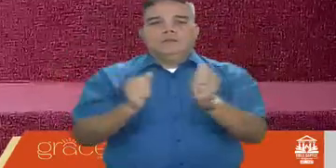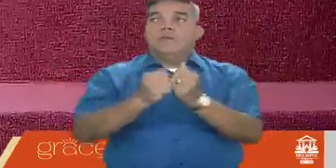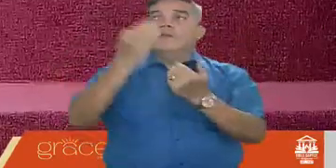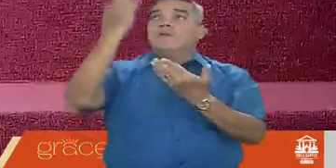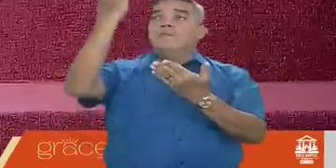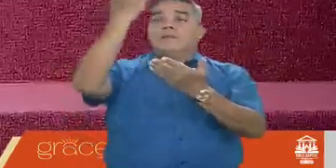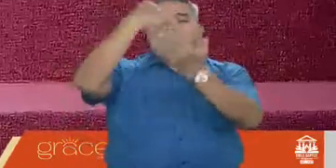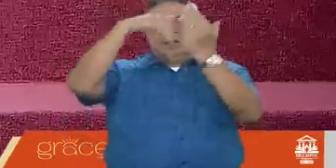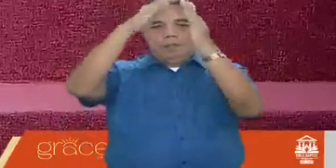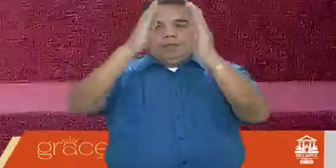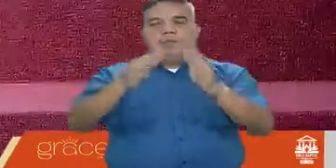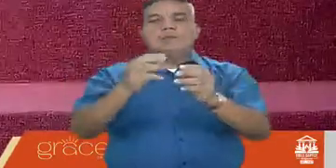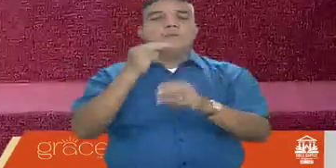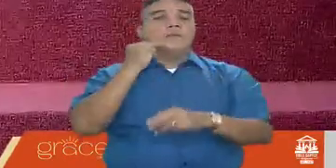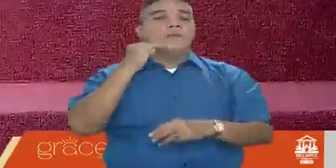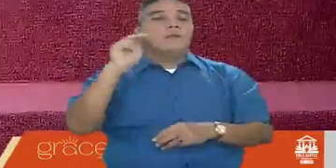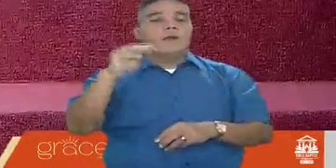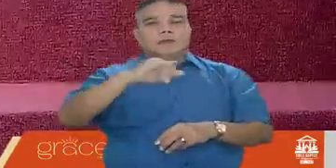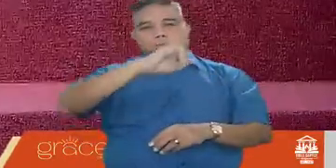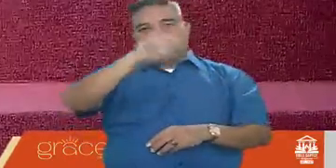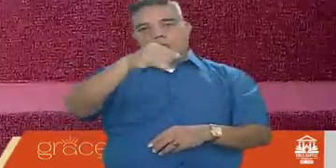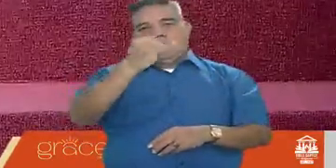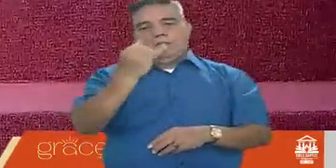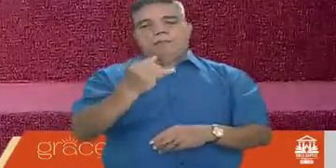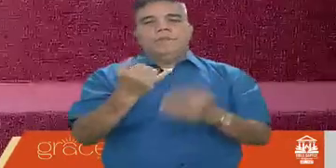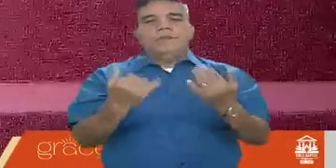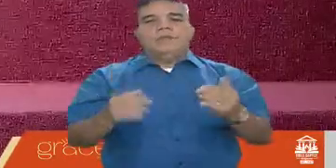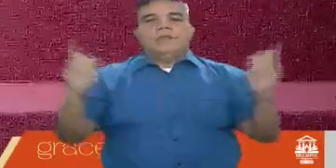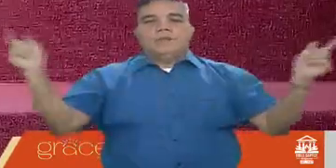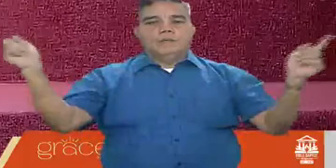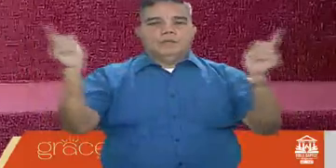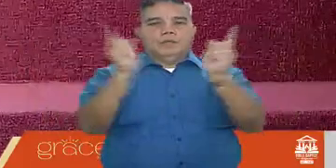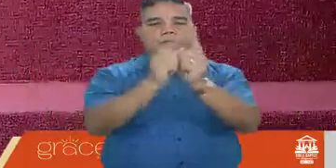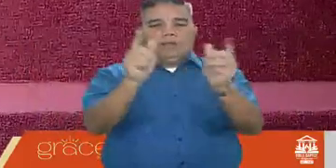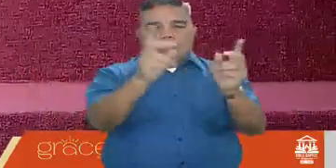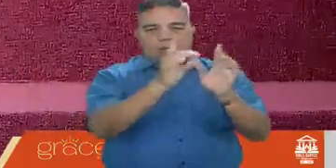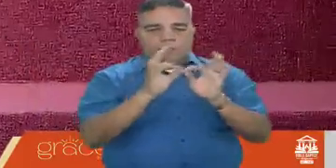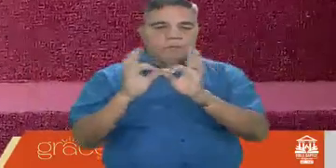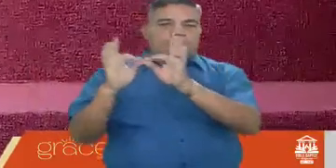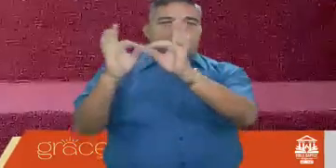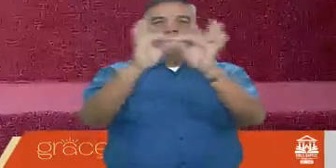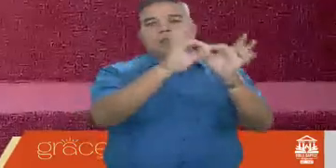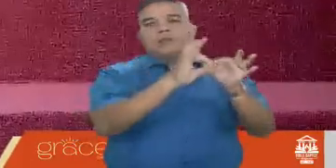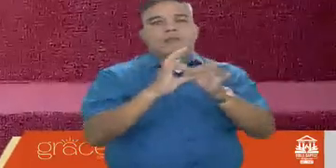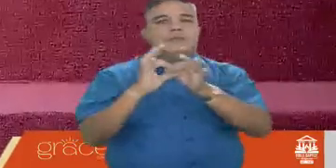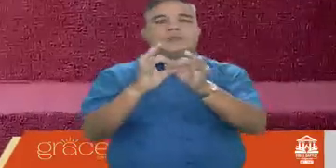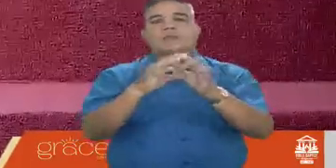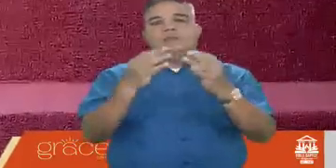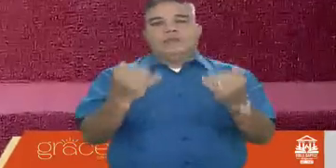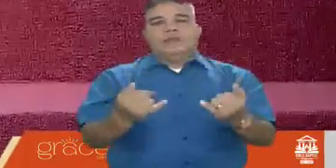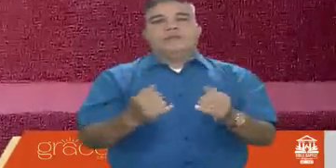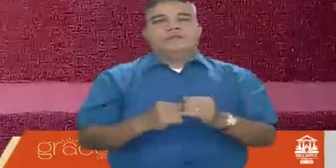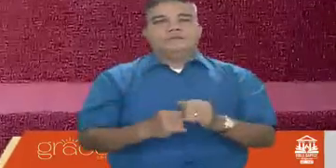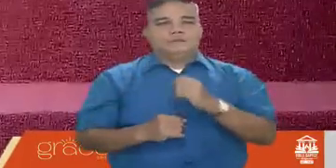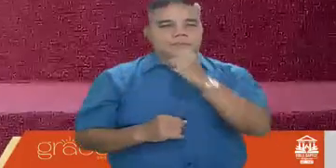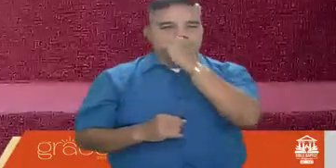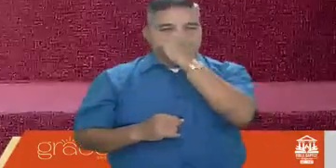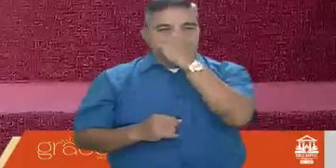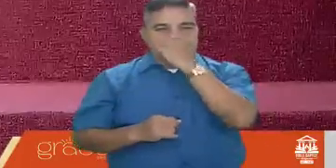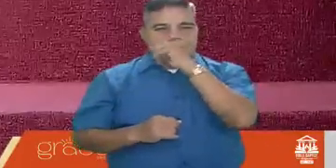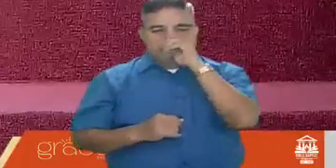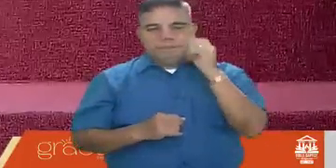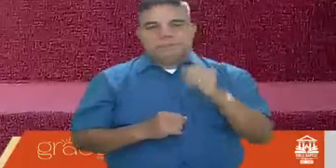Gisalba and the rest of those who have gone before us. And there is going to be a great reunion there up in heaven. Okay?